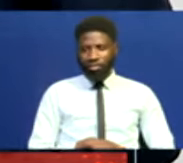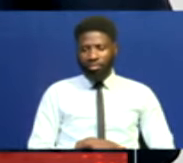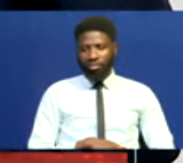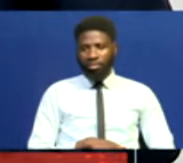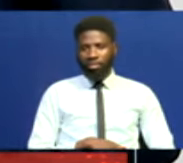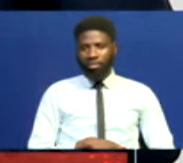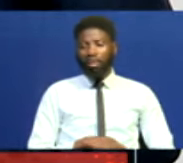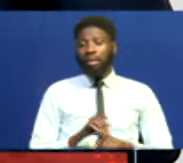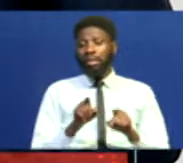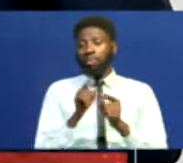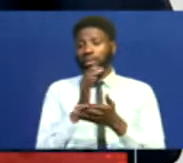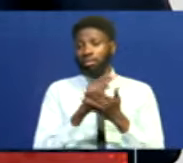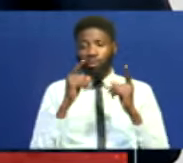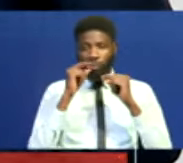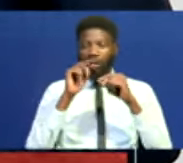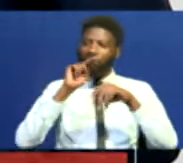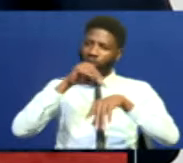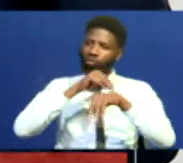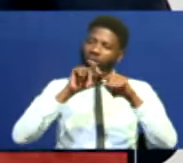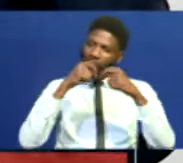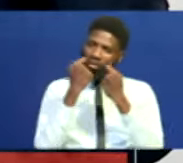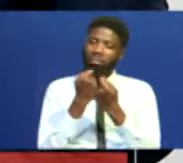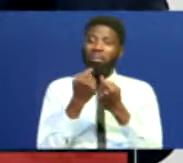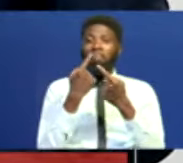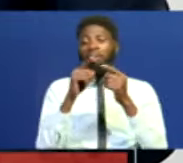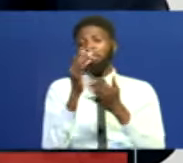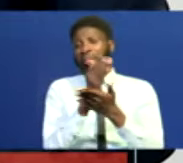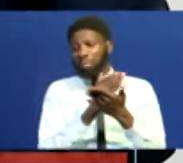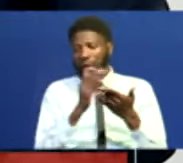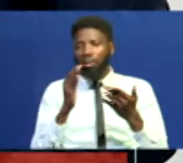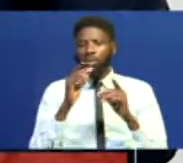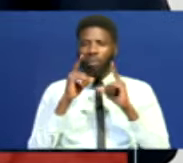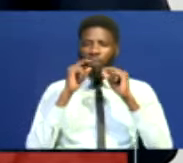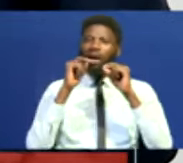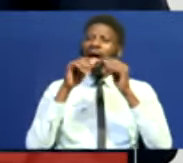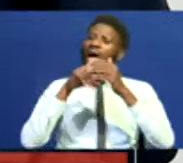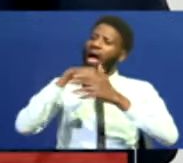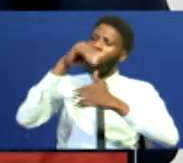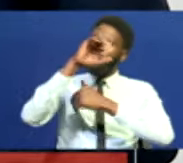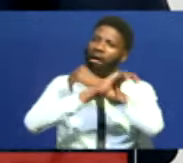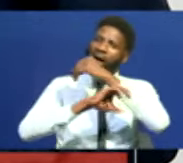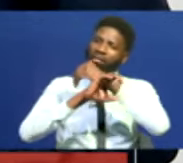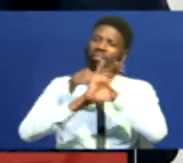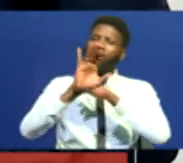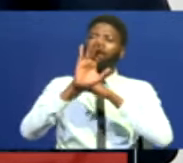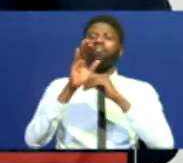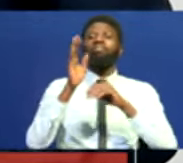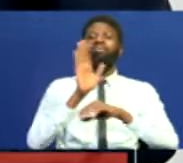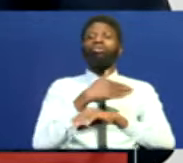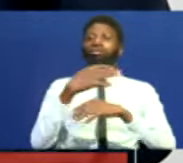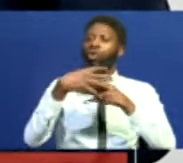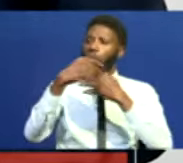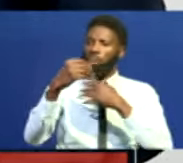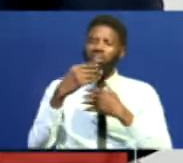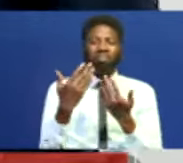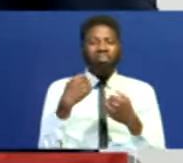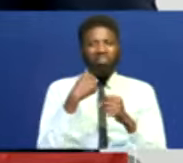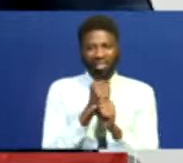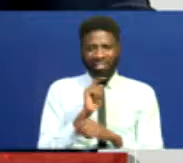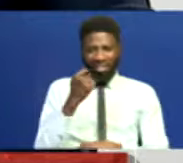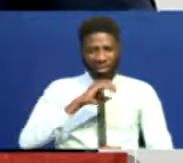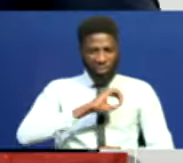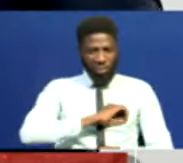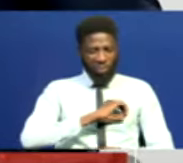team, others argue that foreign music genres have eroded the local scene and denied Kenya the chance to develop its